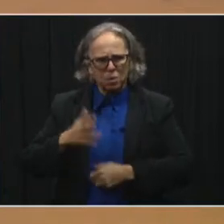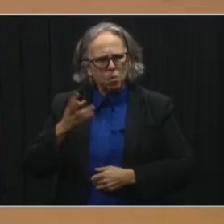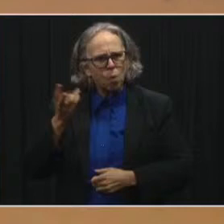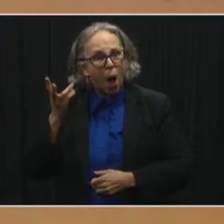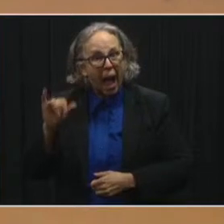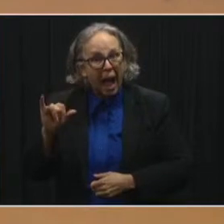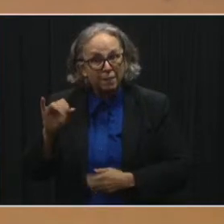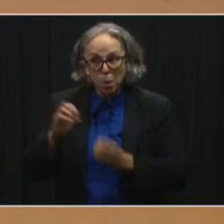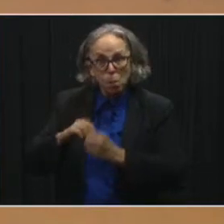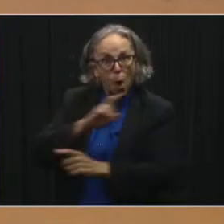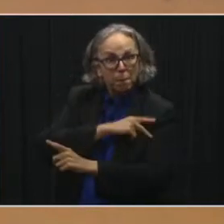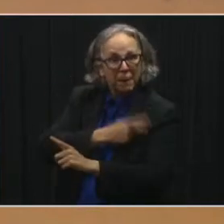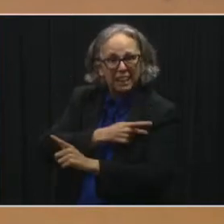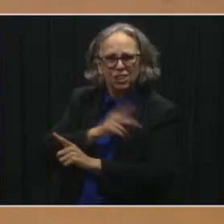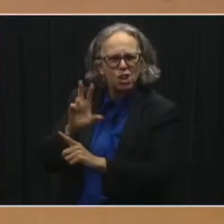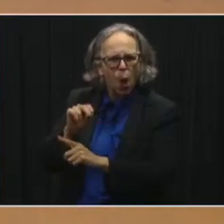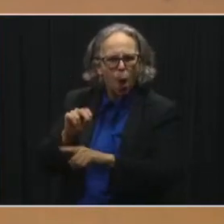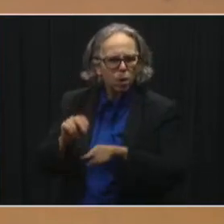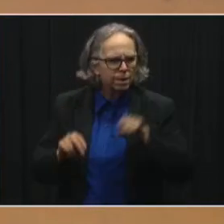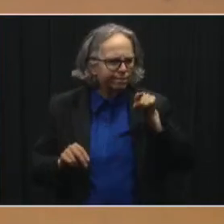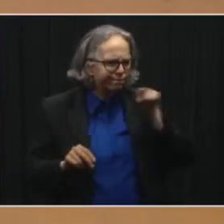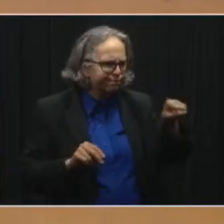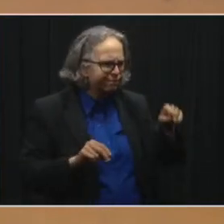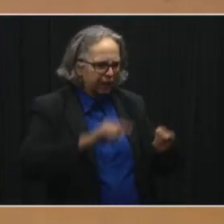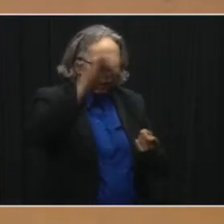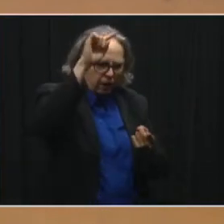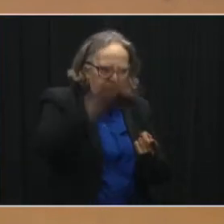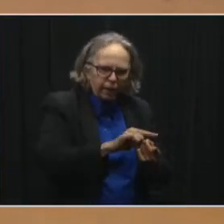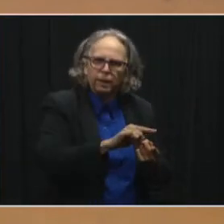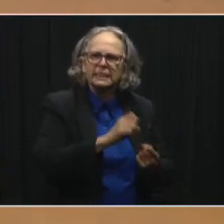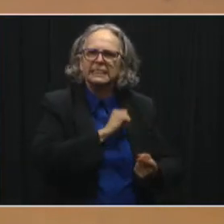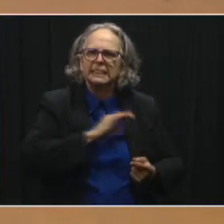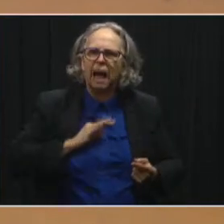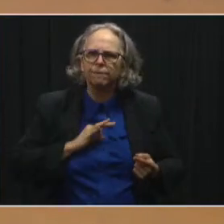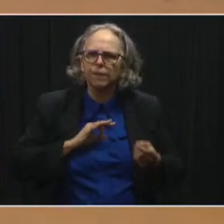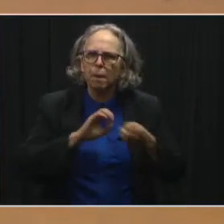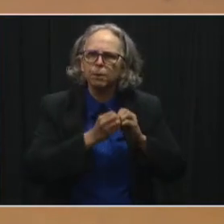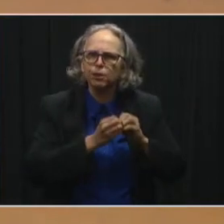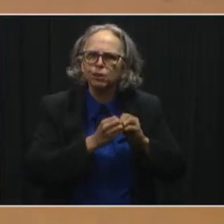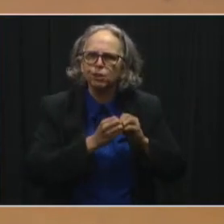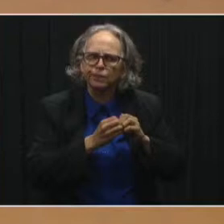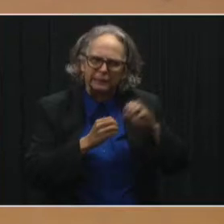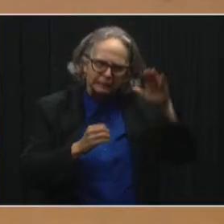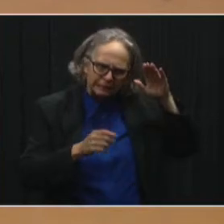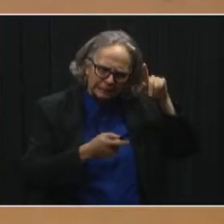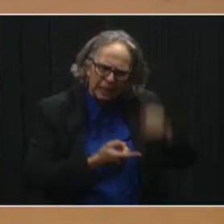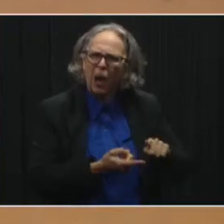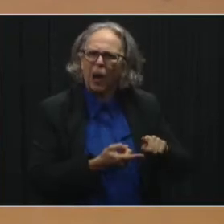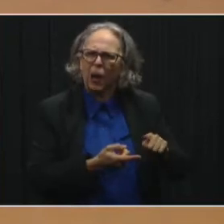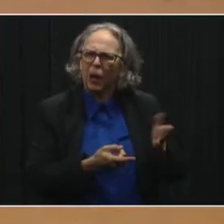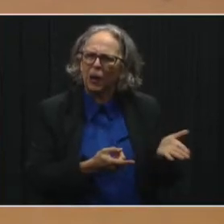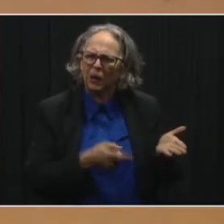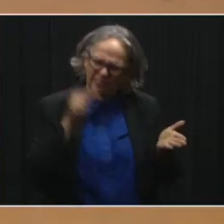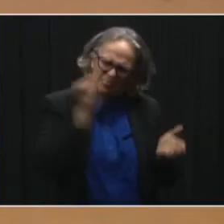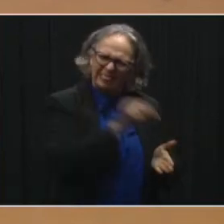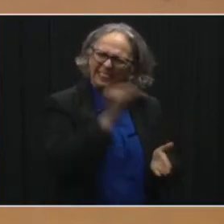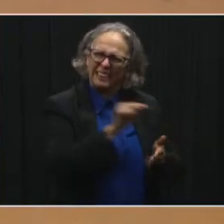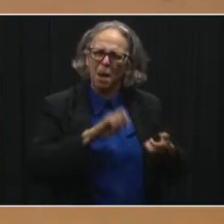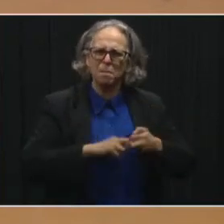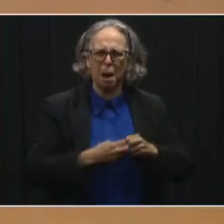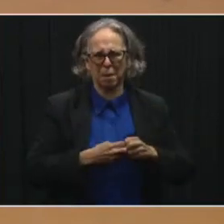but because we have less staffing to take care of the same amount of COVID patients. So again, I